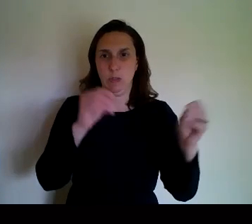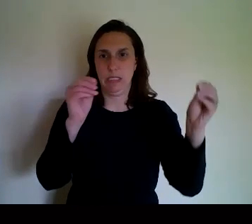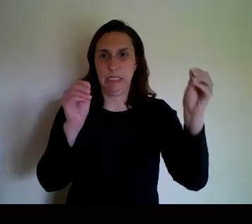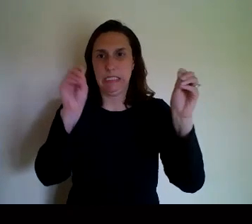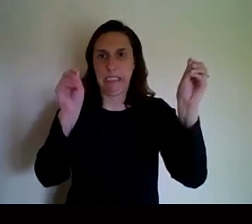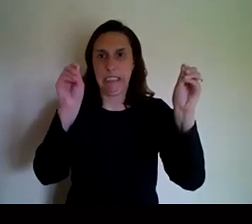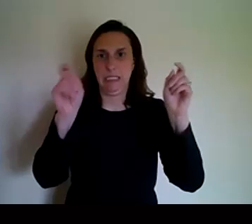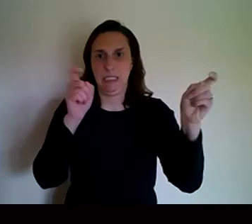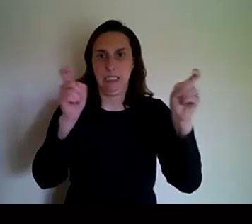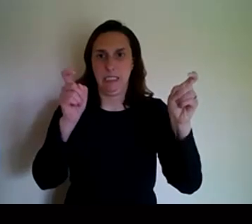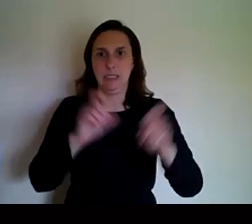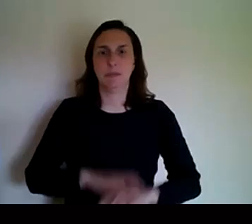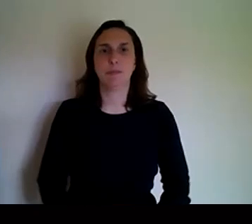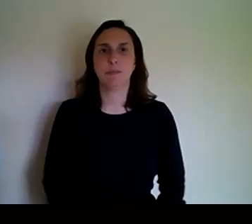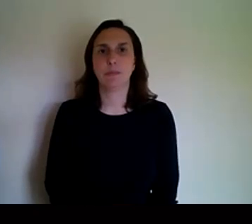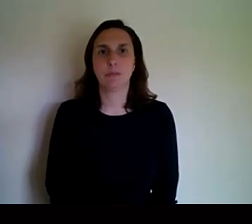Usage in billions